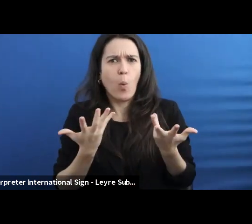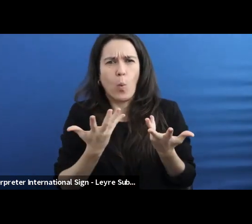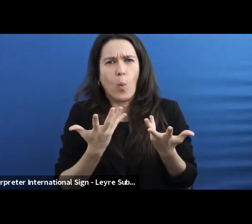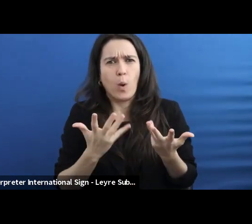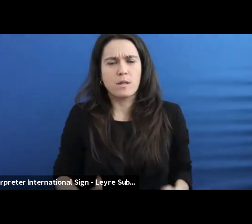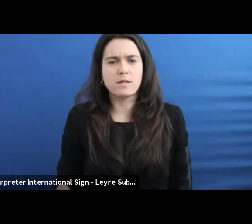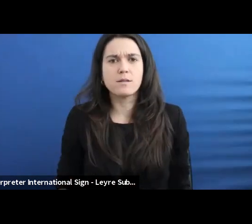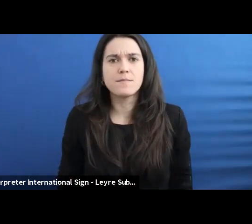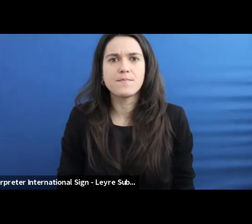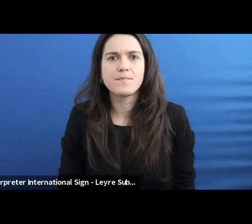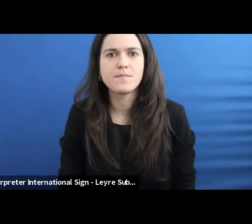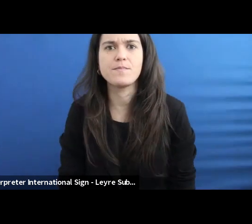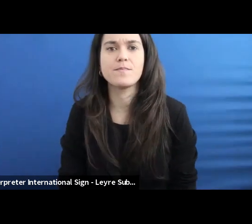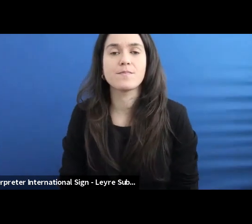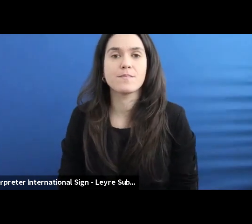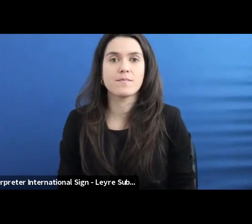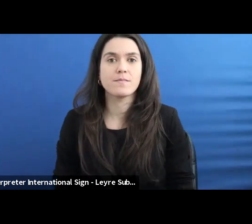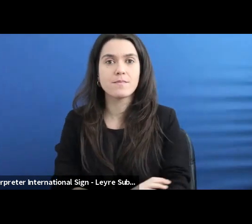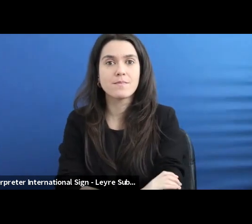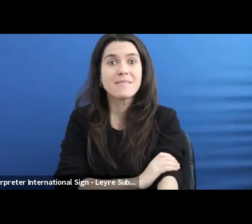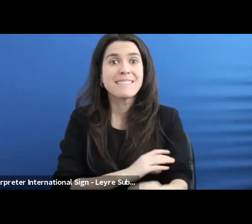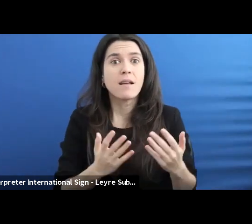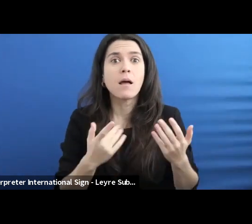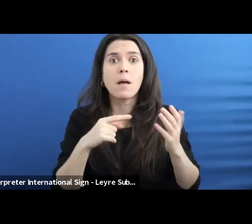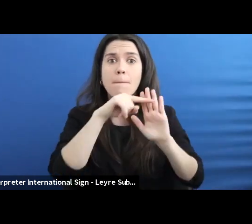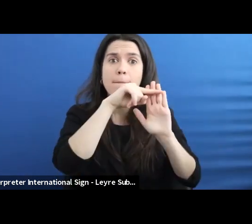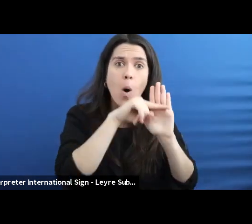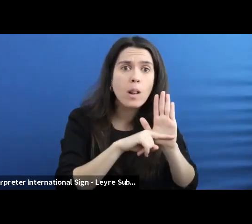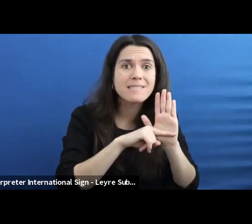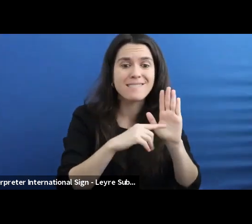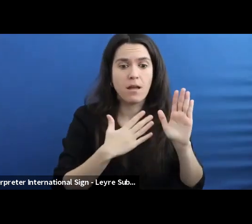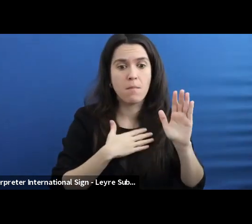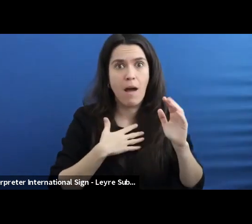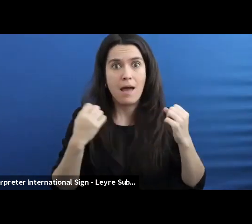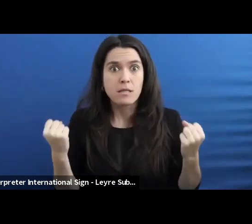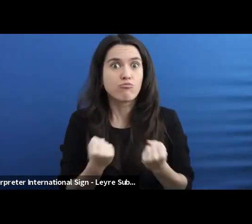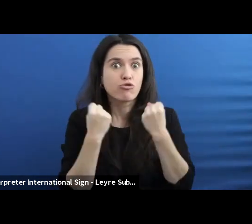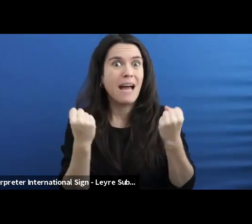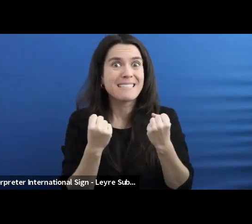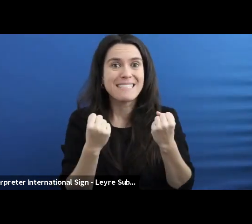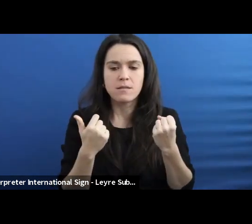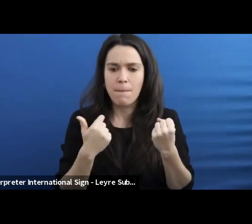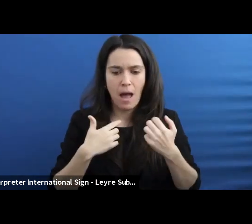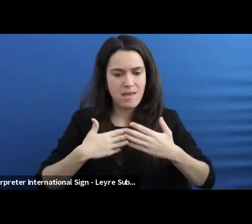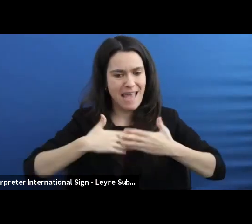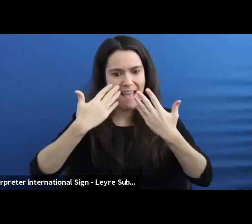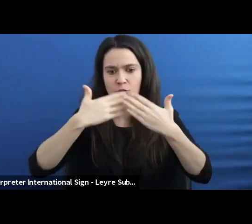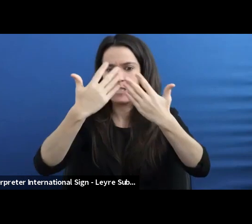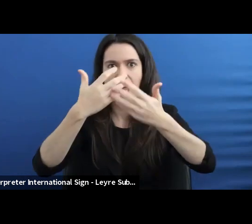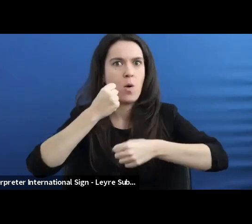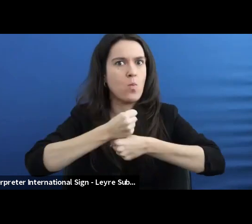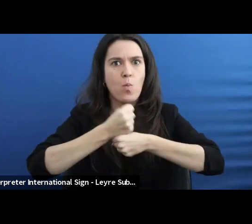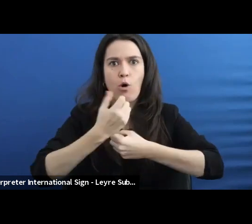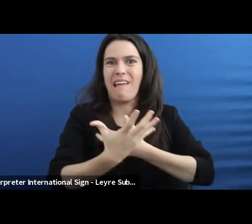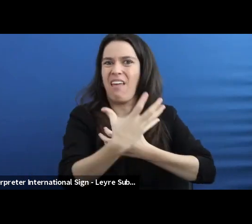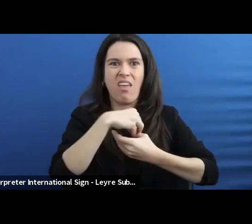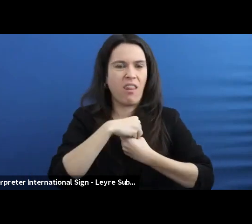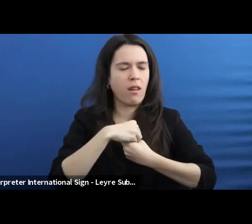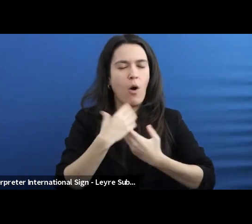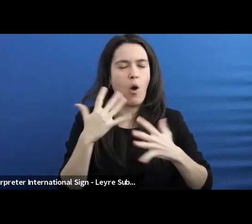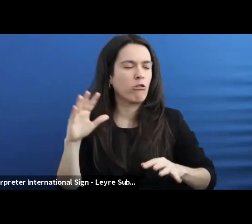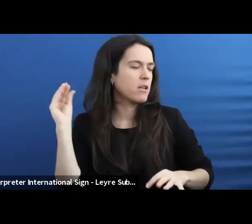policies and practices in our everyday work. And this is what we have to to do. And in this respect, it's sometimes